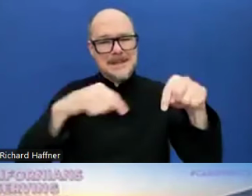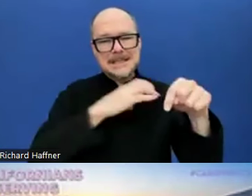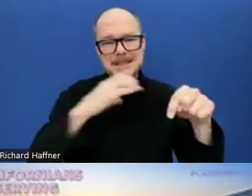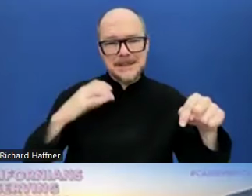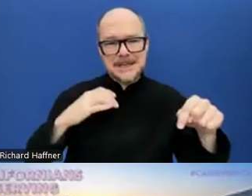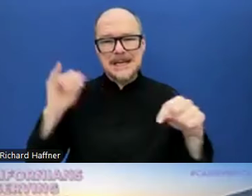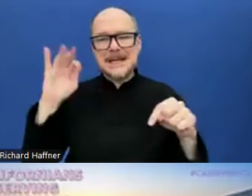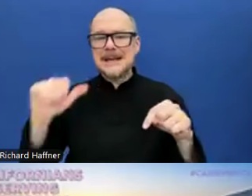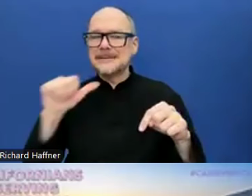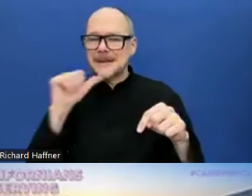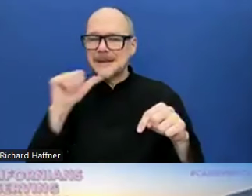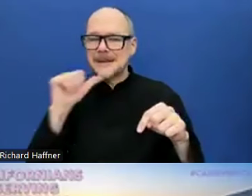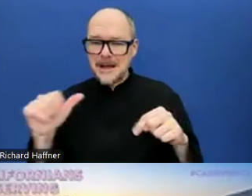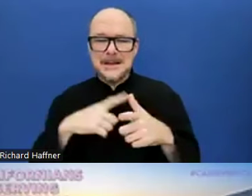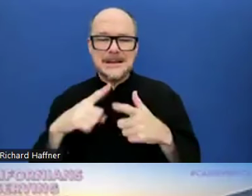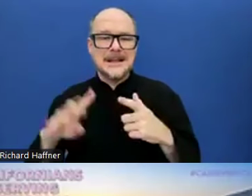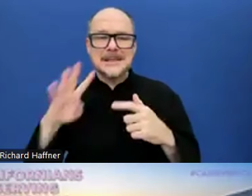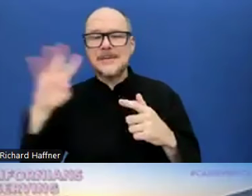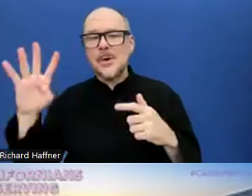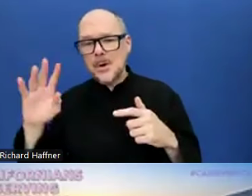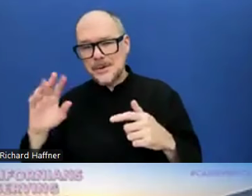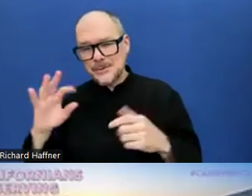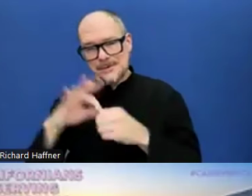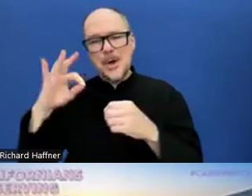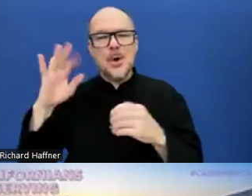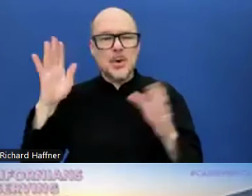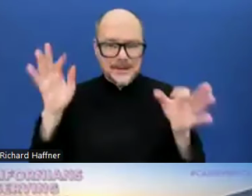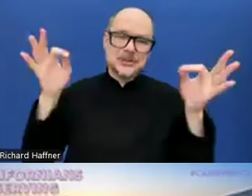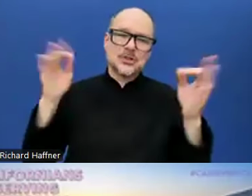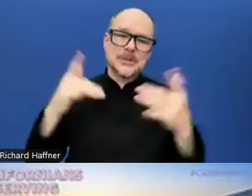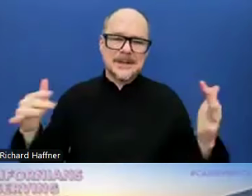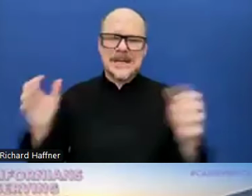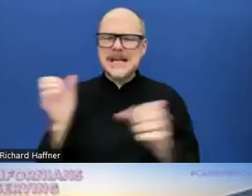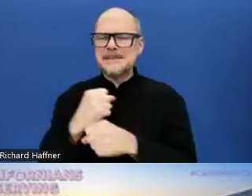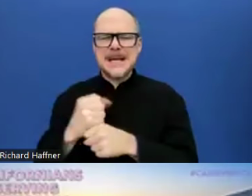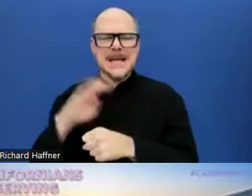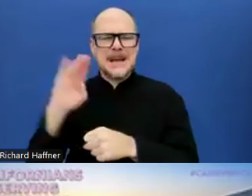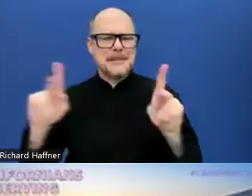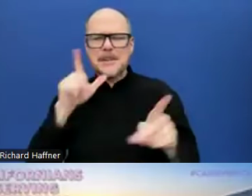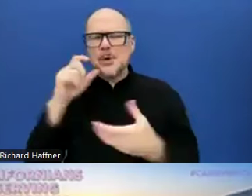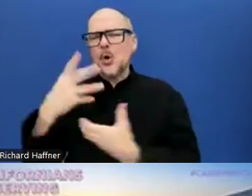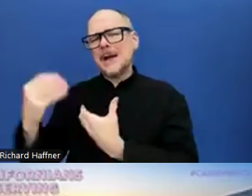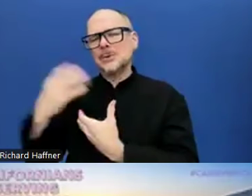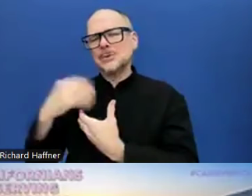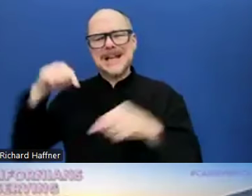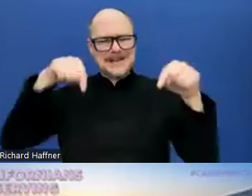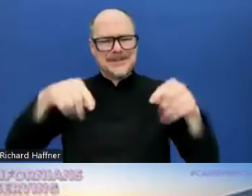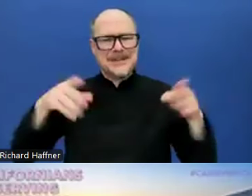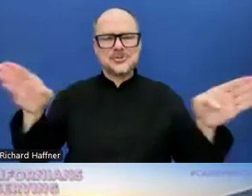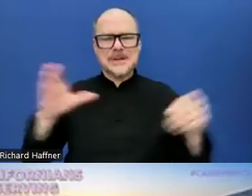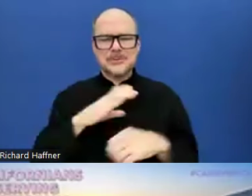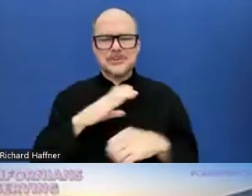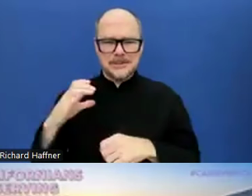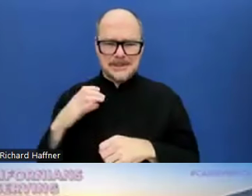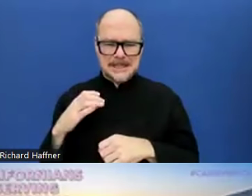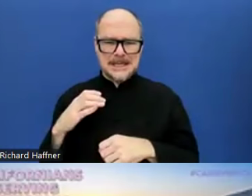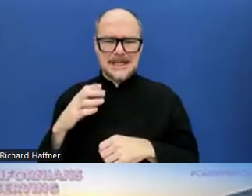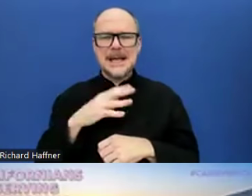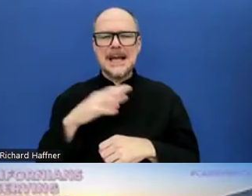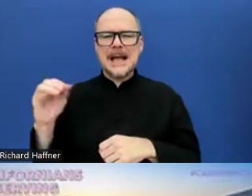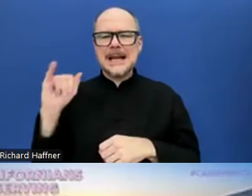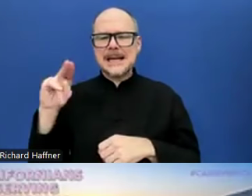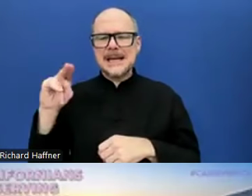or the vote or the decision that's coming up is being made by people that are outside of the general committee. And in